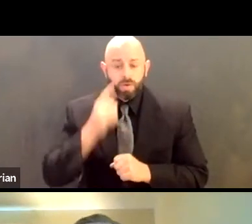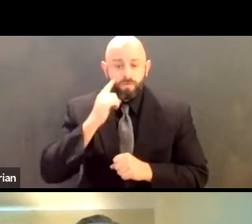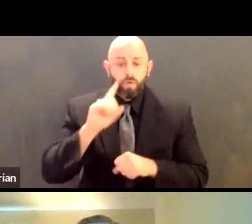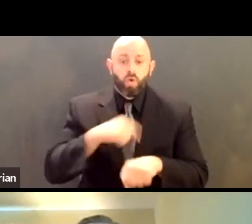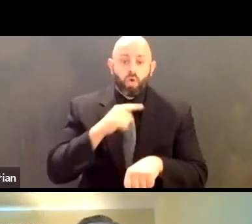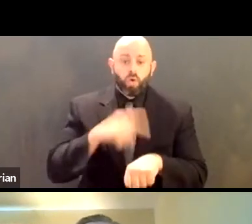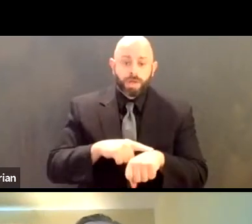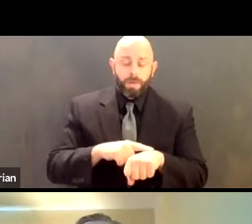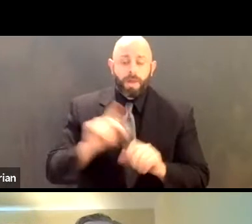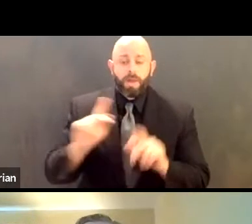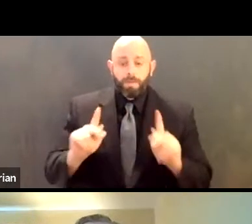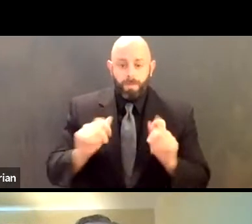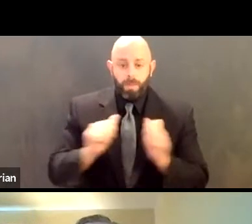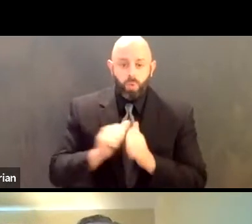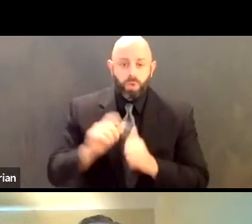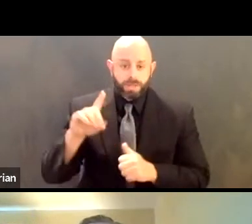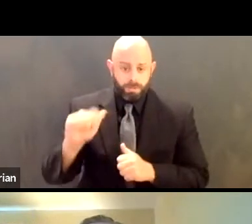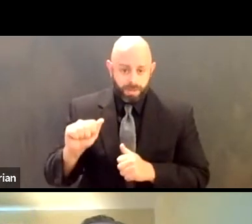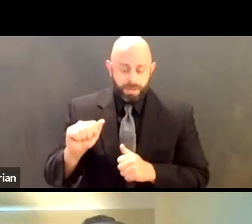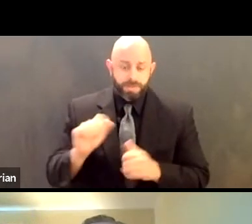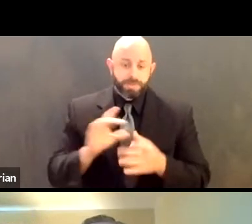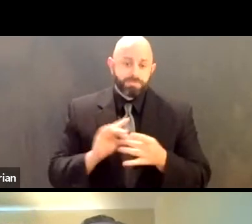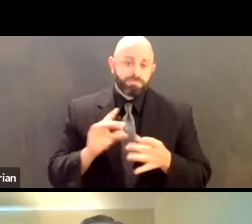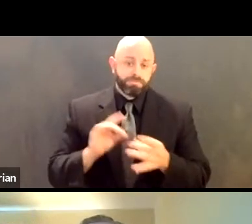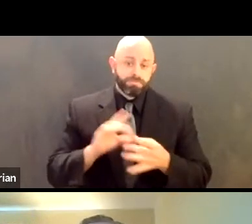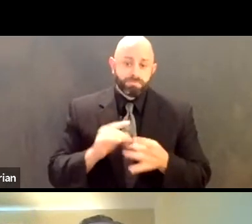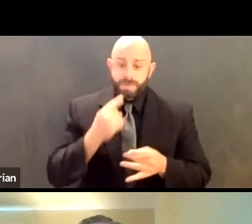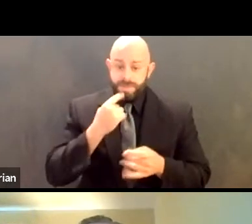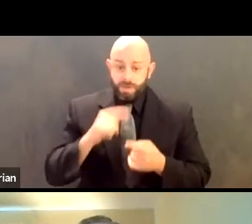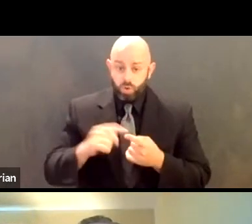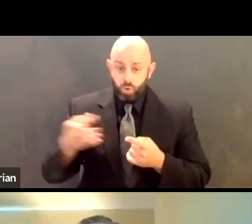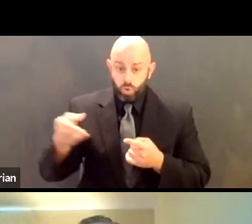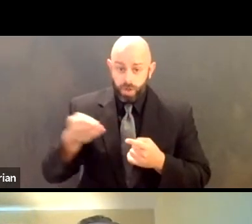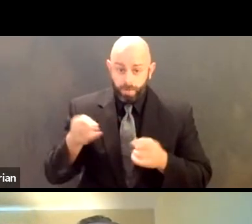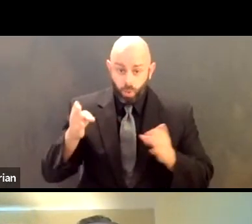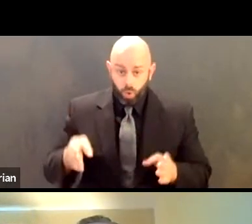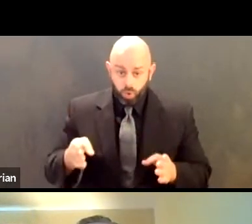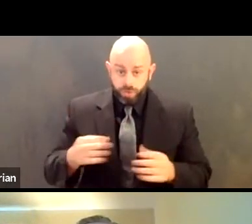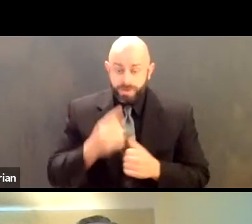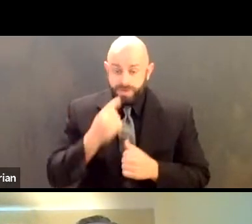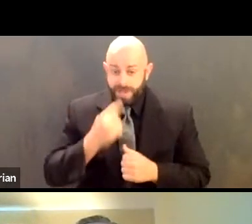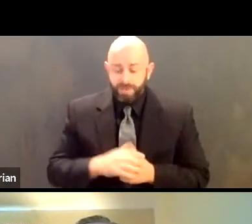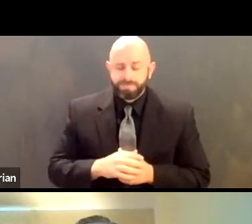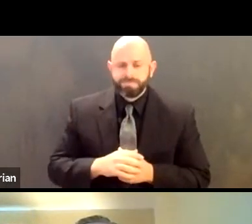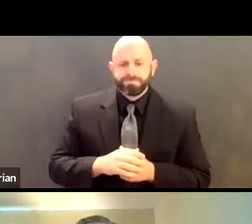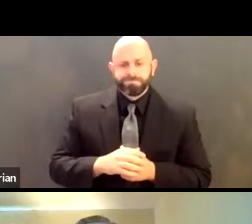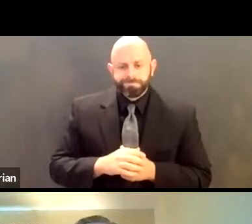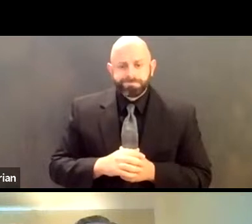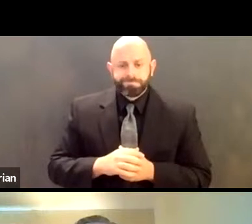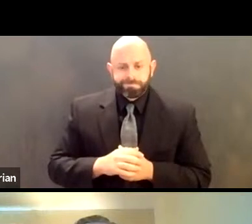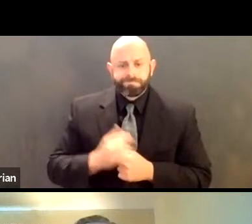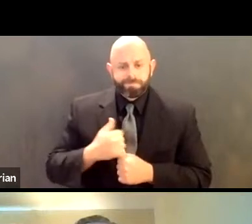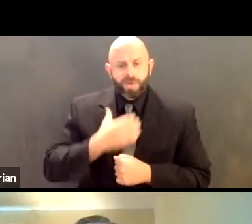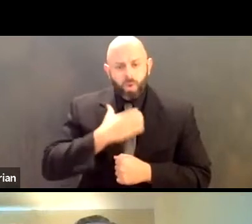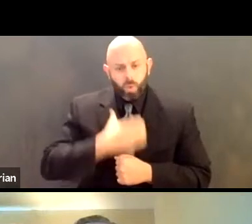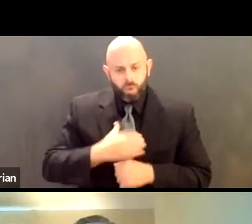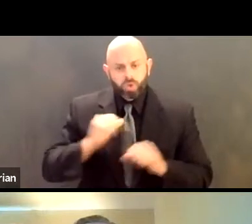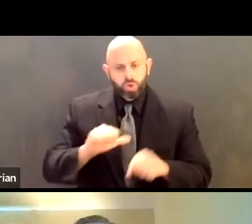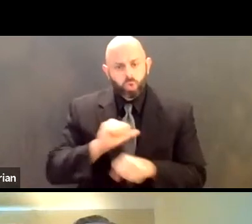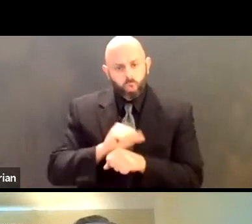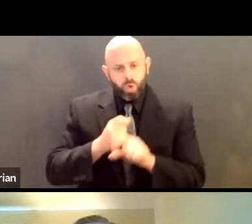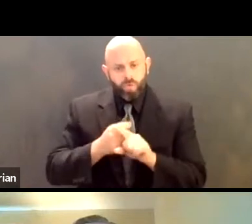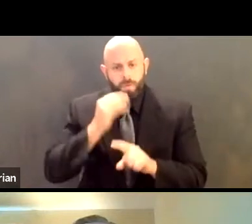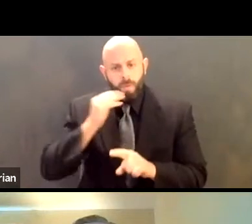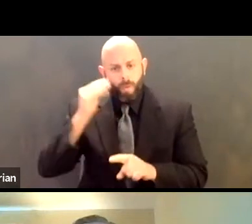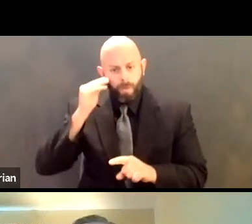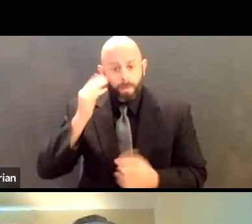disabled people have been saying to employers, you know, I'd love the ability to work from home. Maybe I could